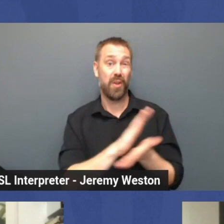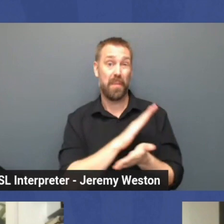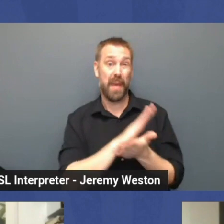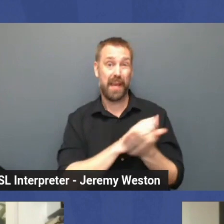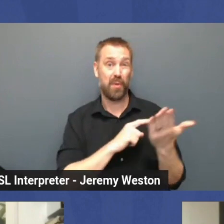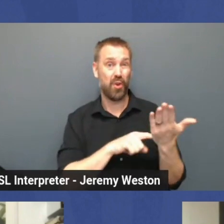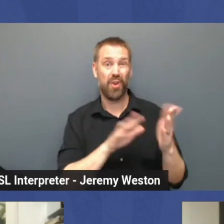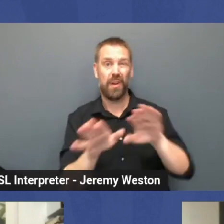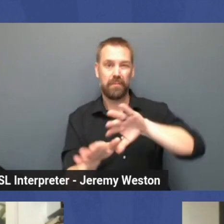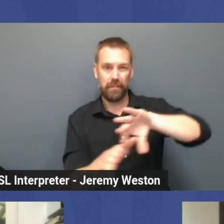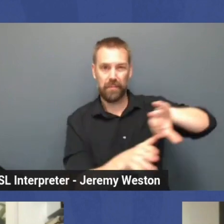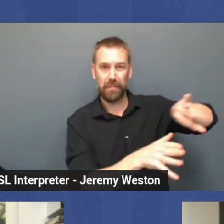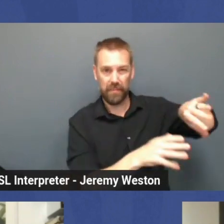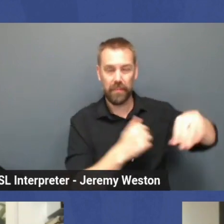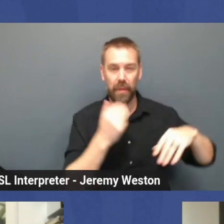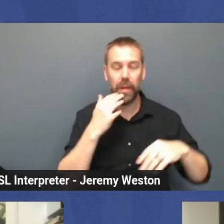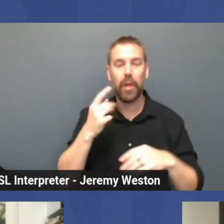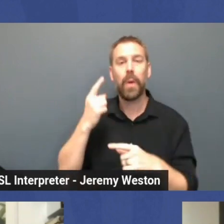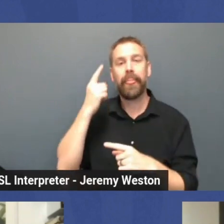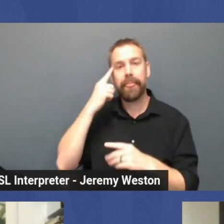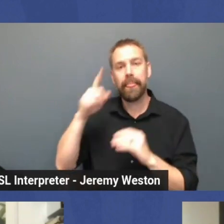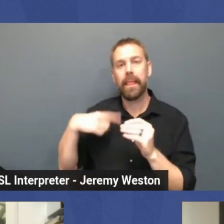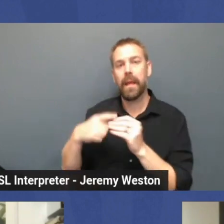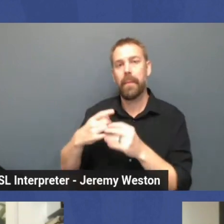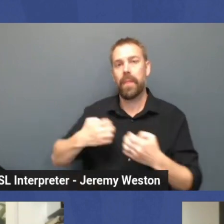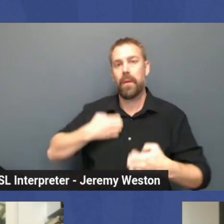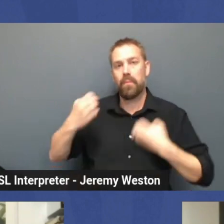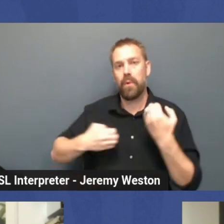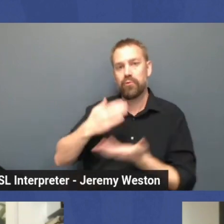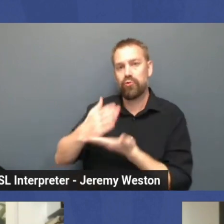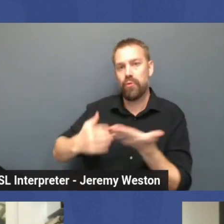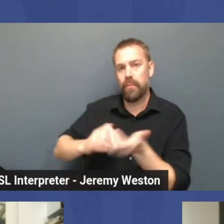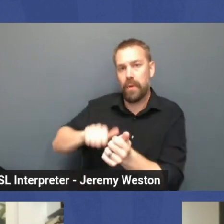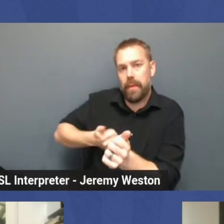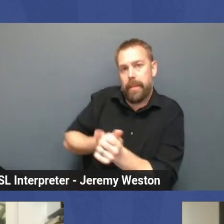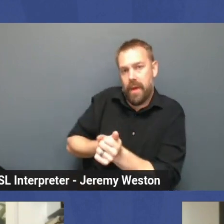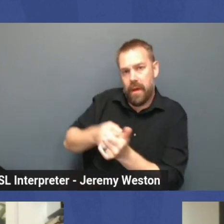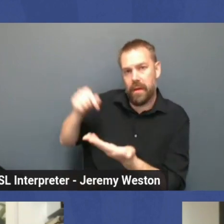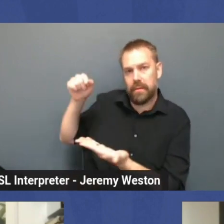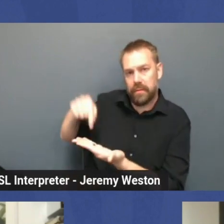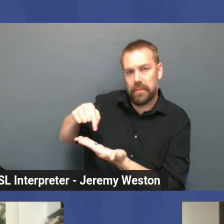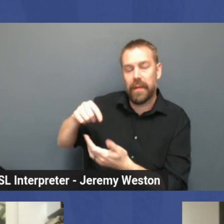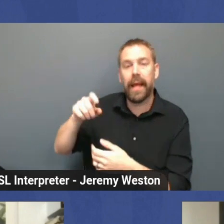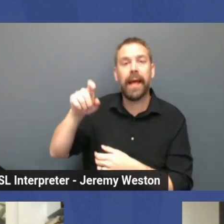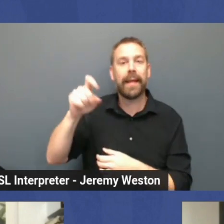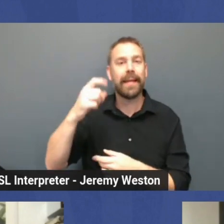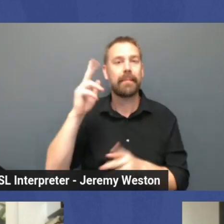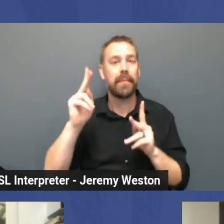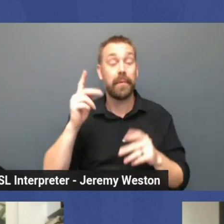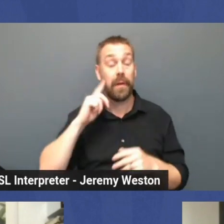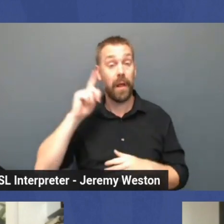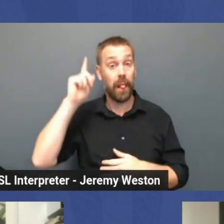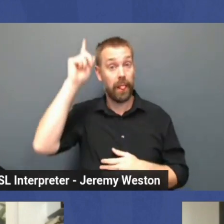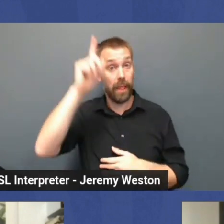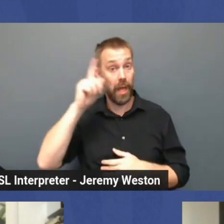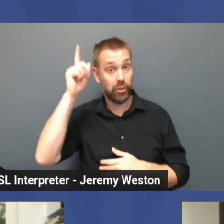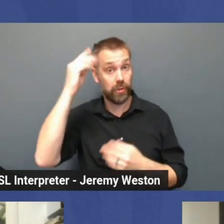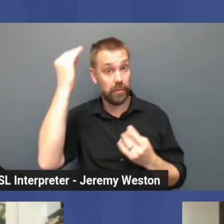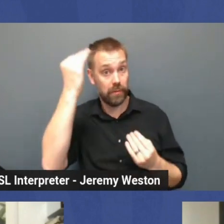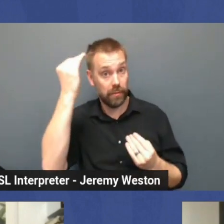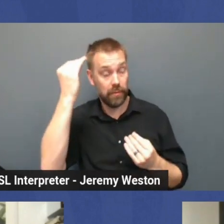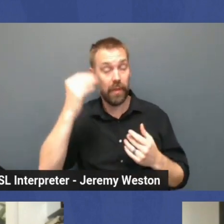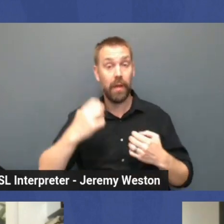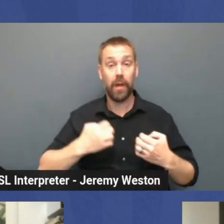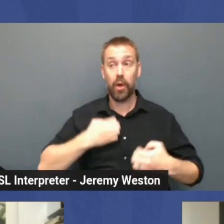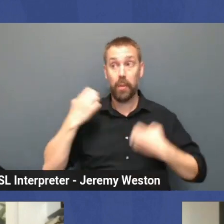understand the emotional component behind it. I need people to understand that logic and emotion is not